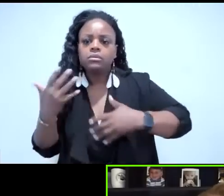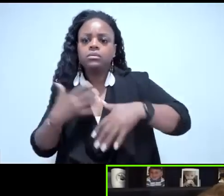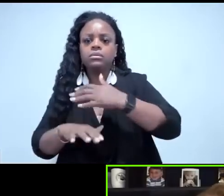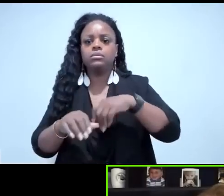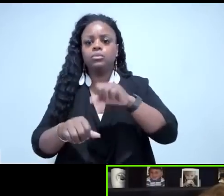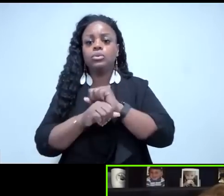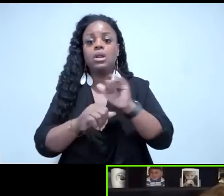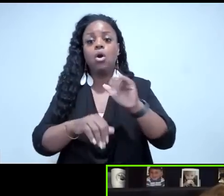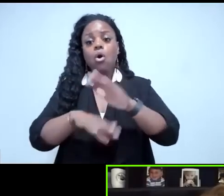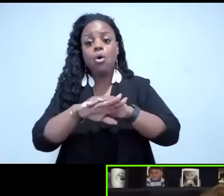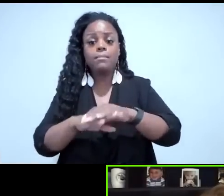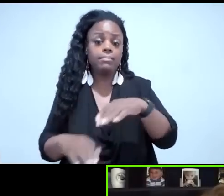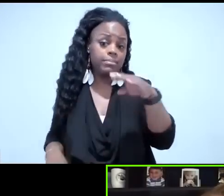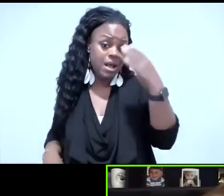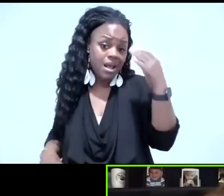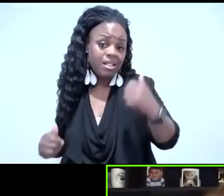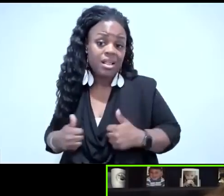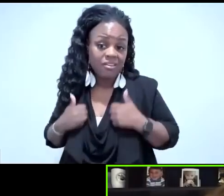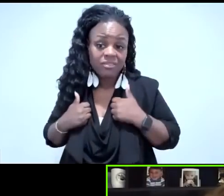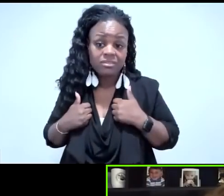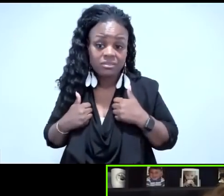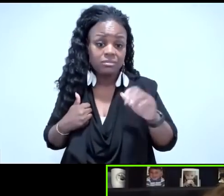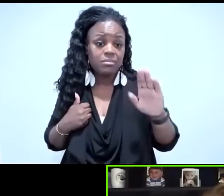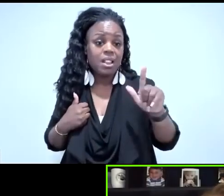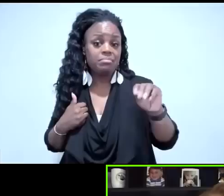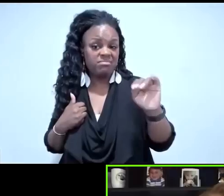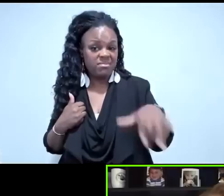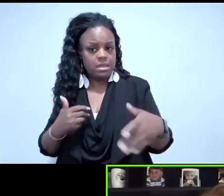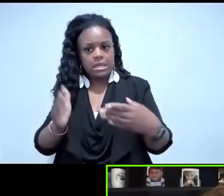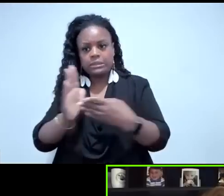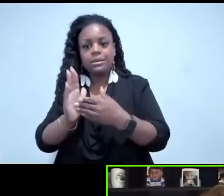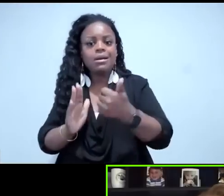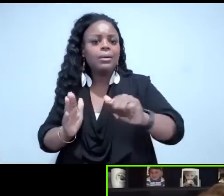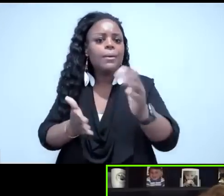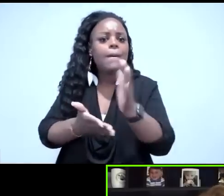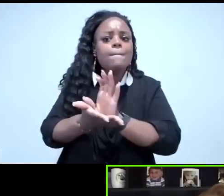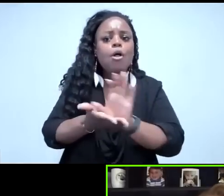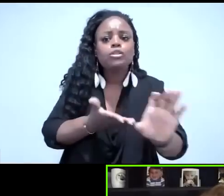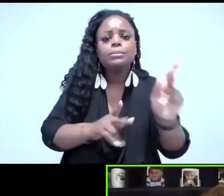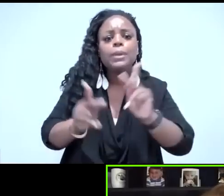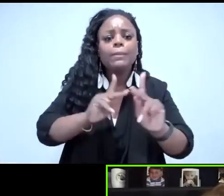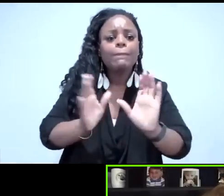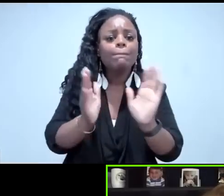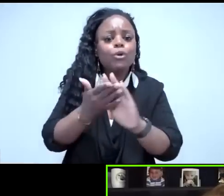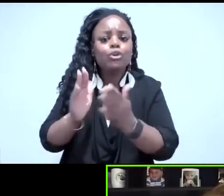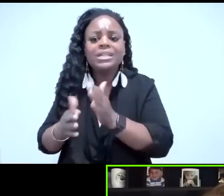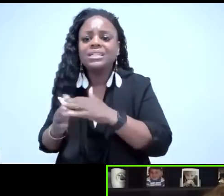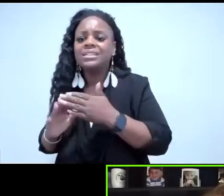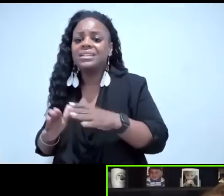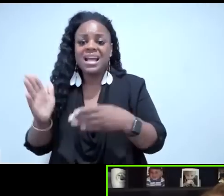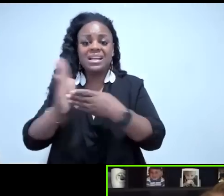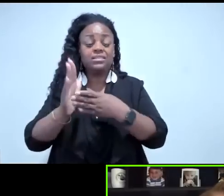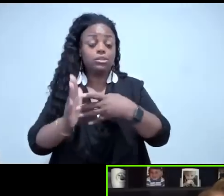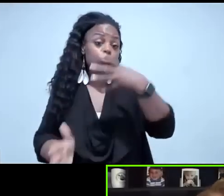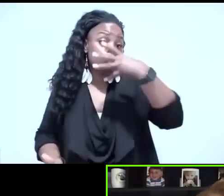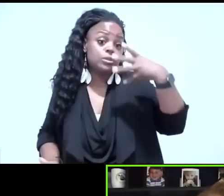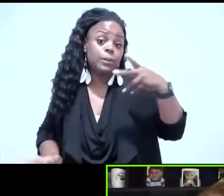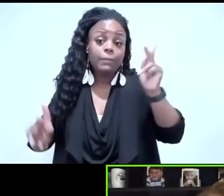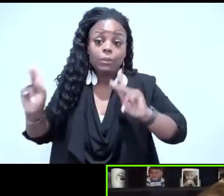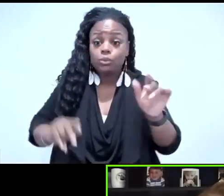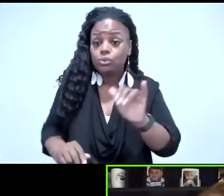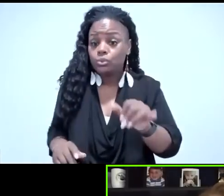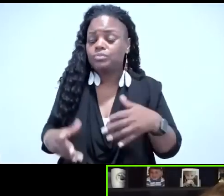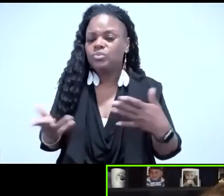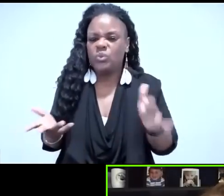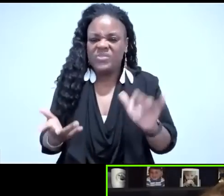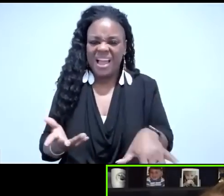any marginalized community, the attack on immigrants, this is all about dividing workers, making us feel like we're in